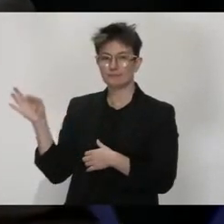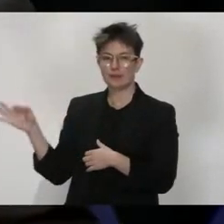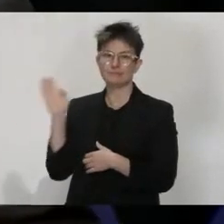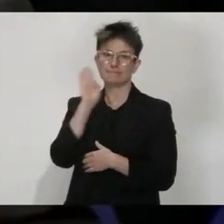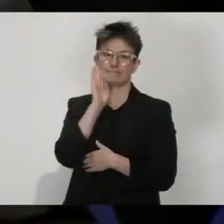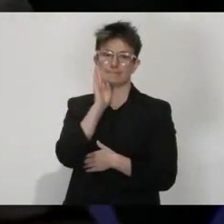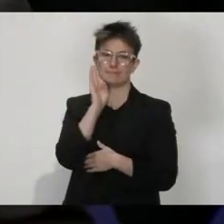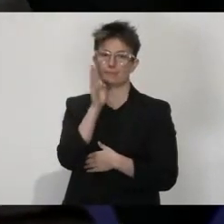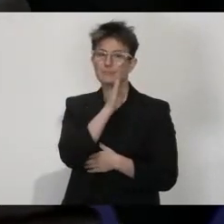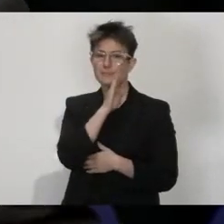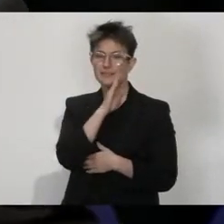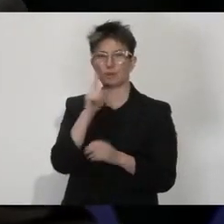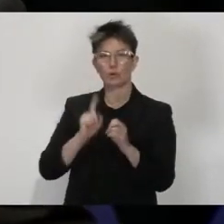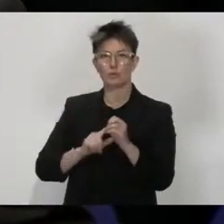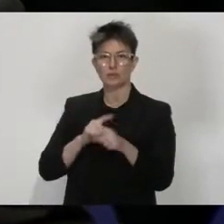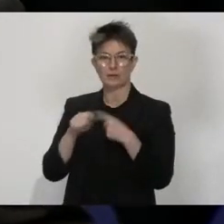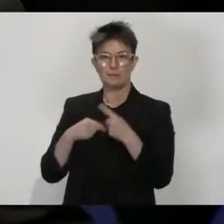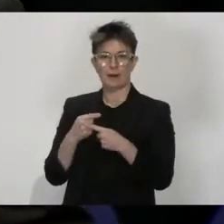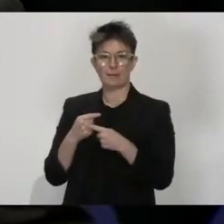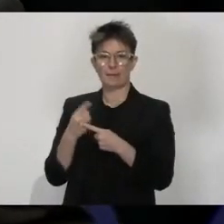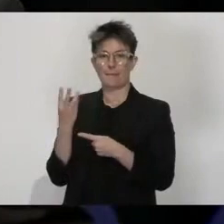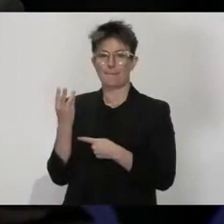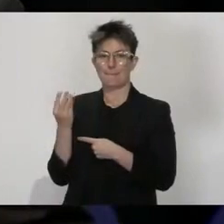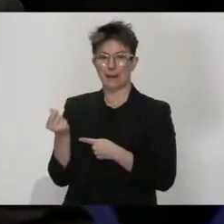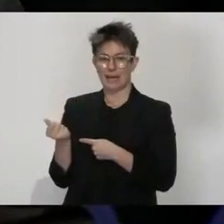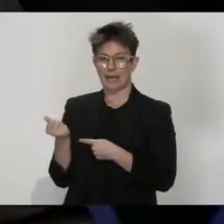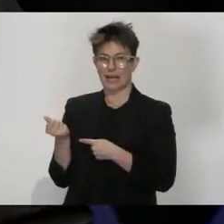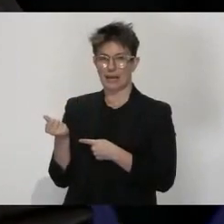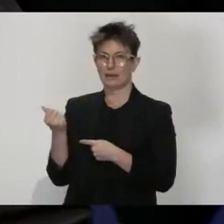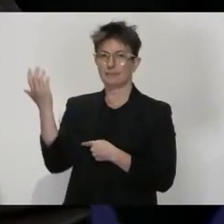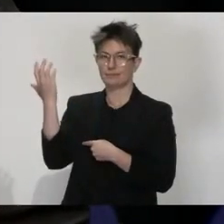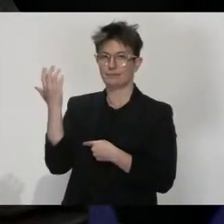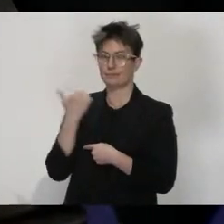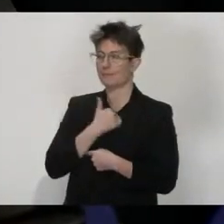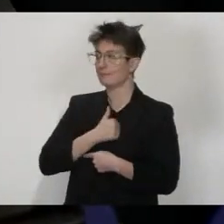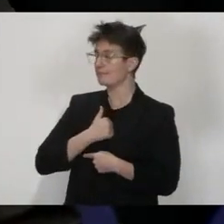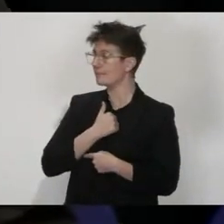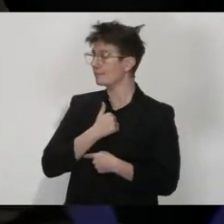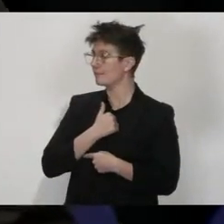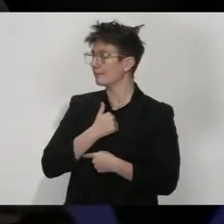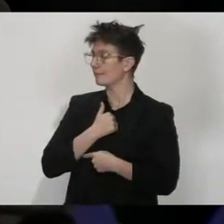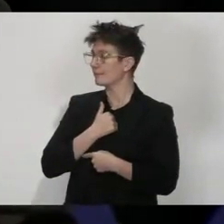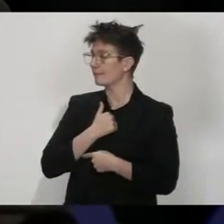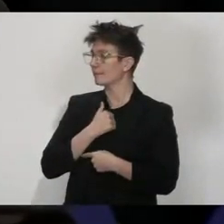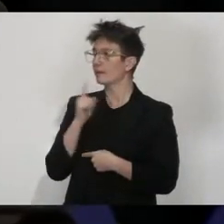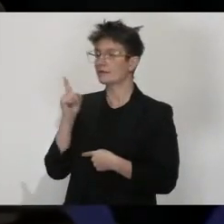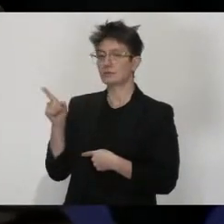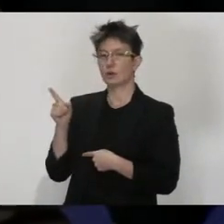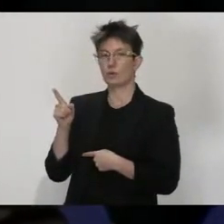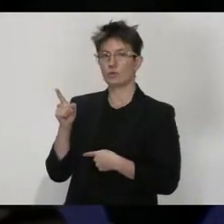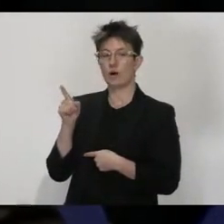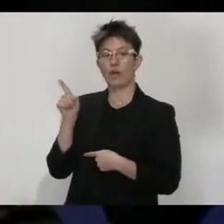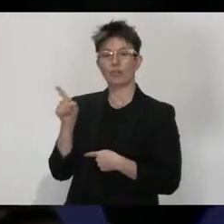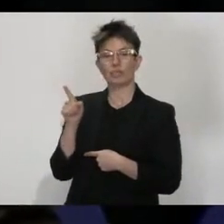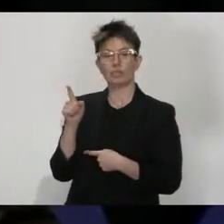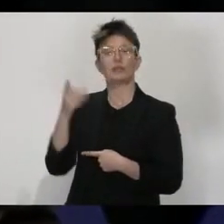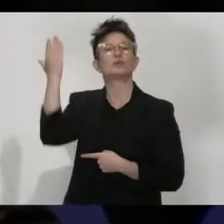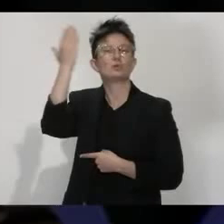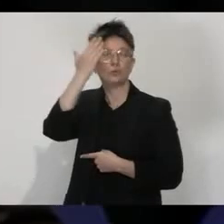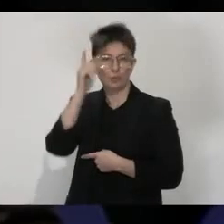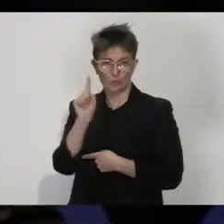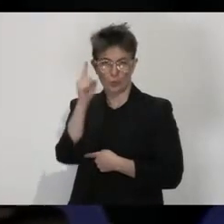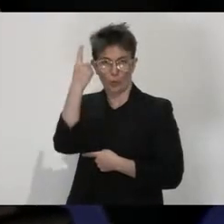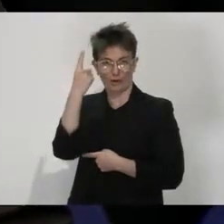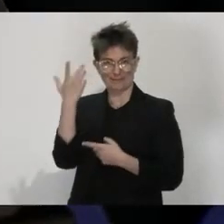and hopefully helpful to just step back for a bit of context on this. So, this is a construction project funded through the Infrastructure